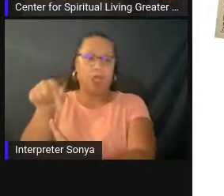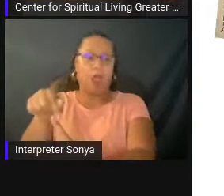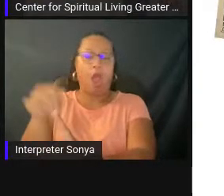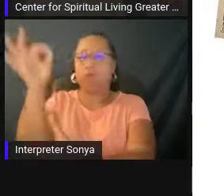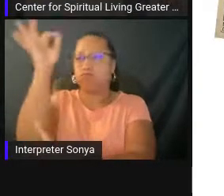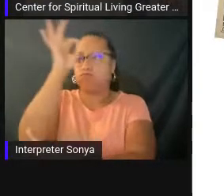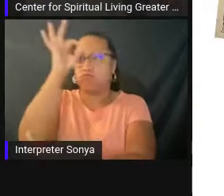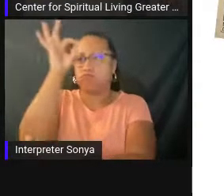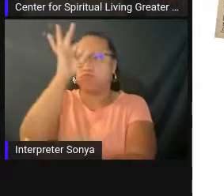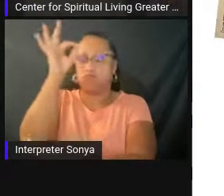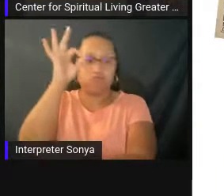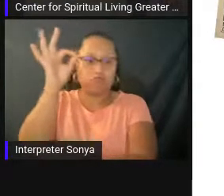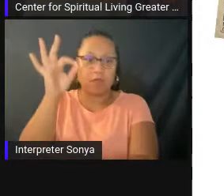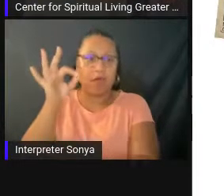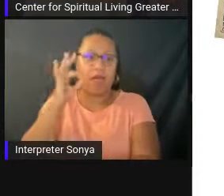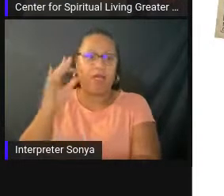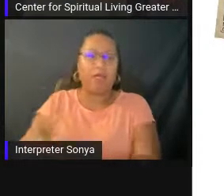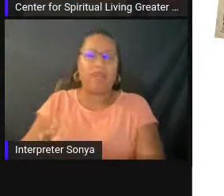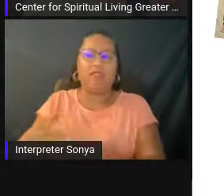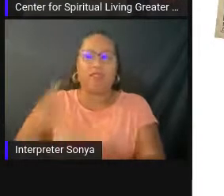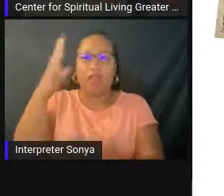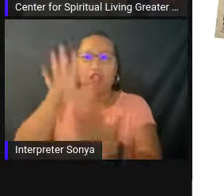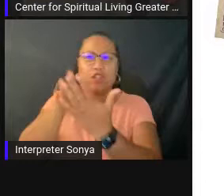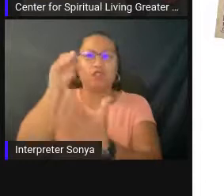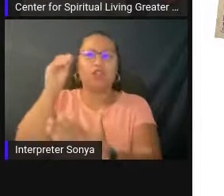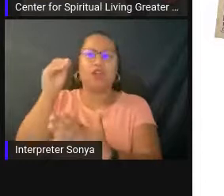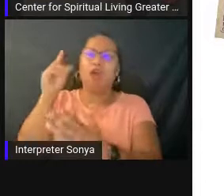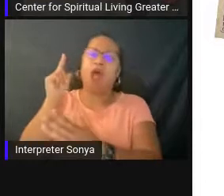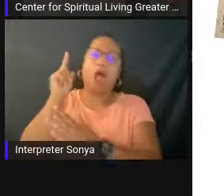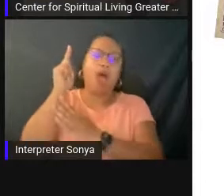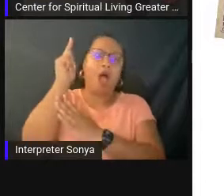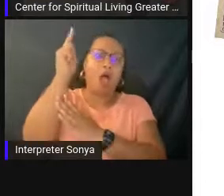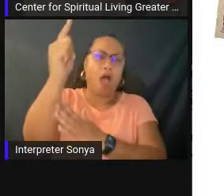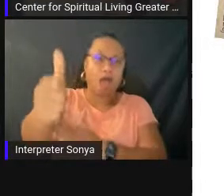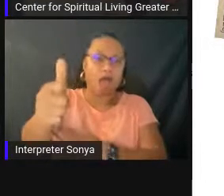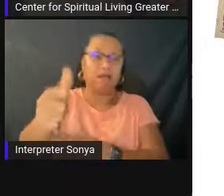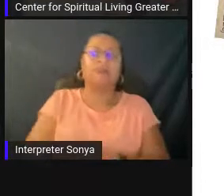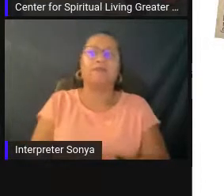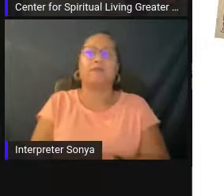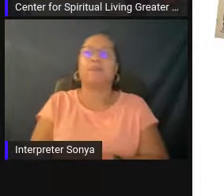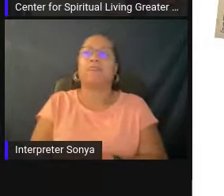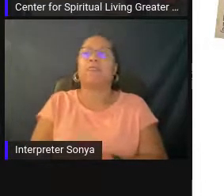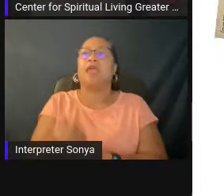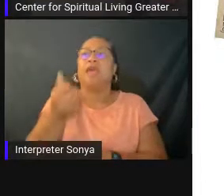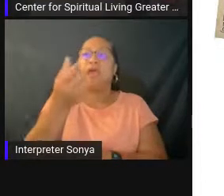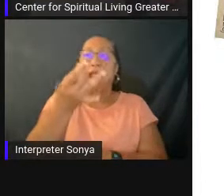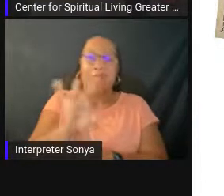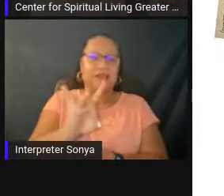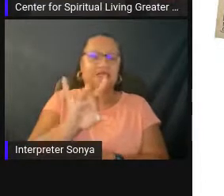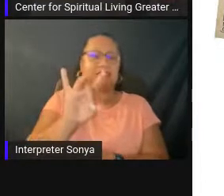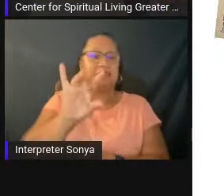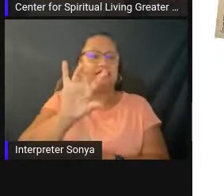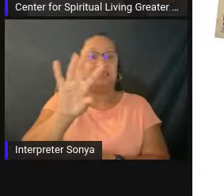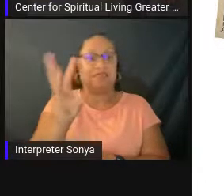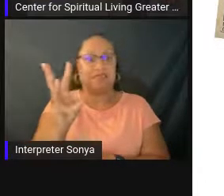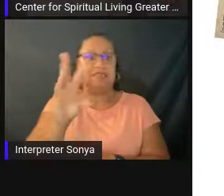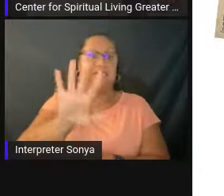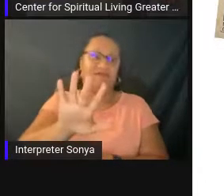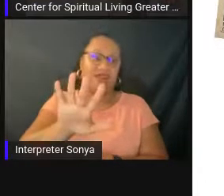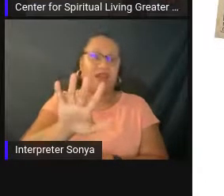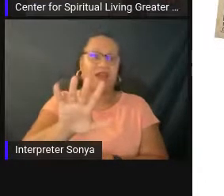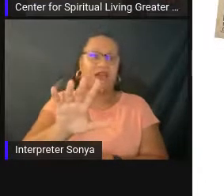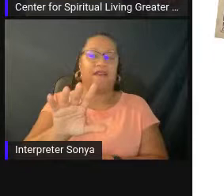1865, Major General Gordon Granger informed the community of